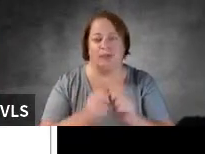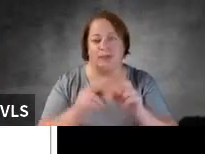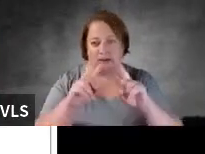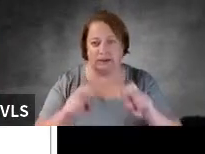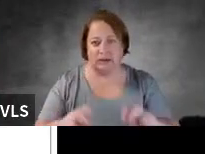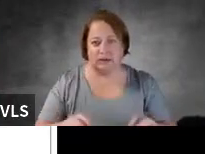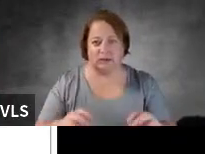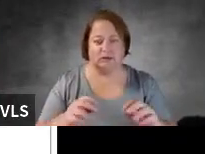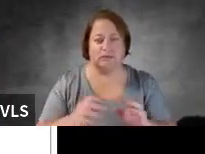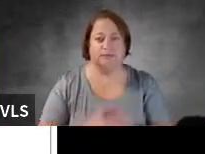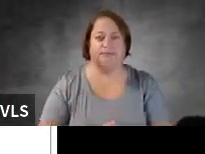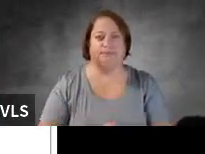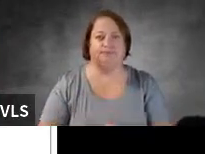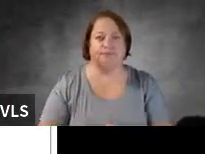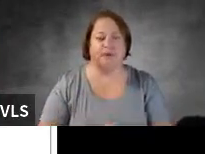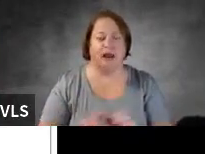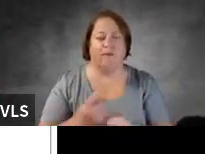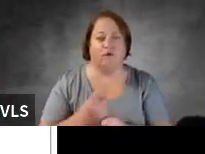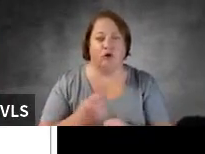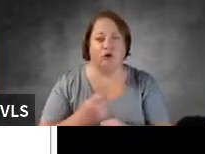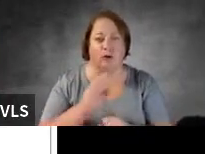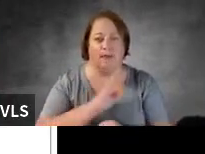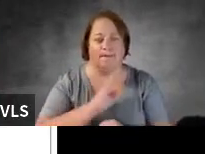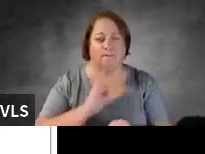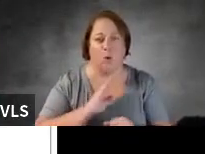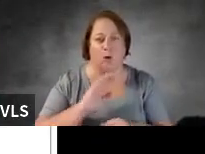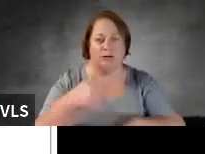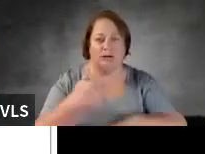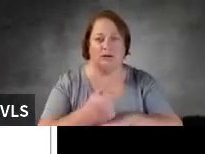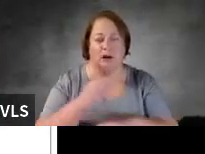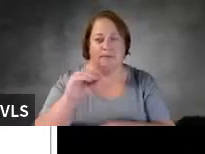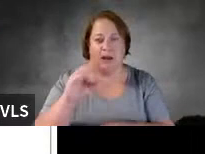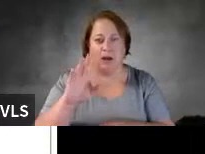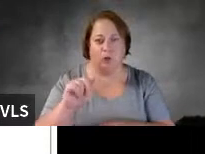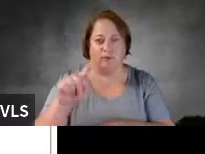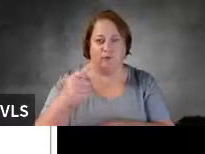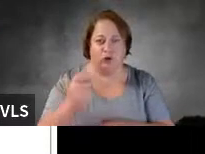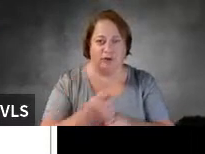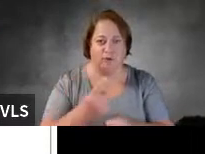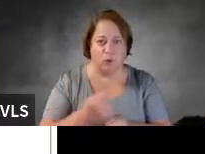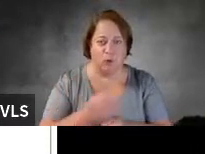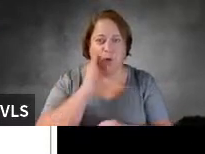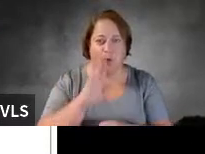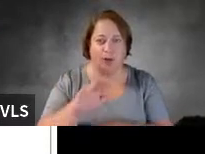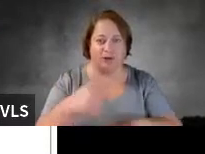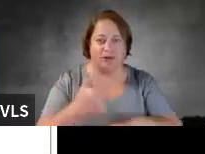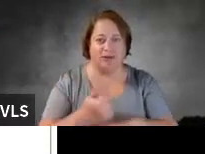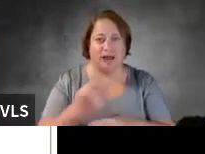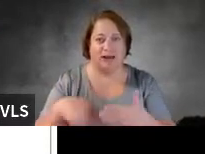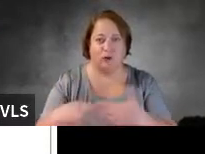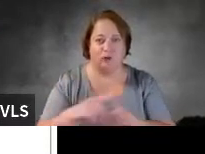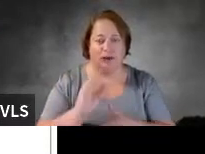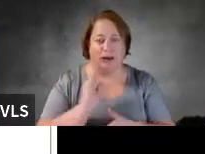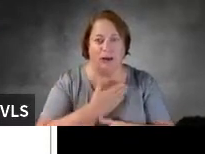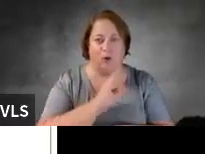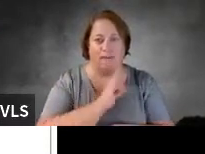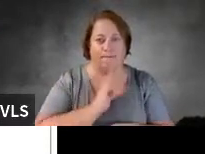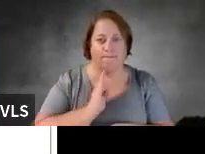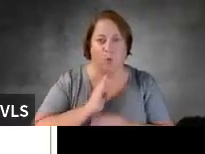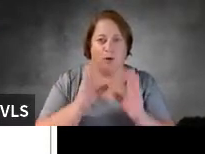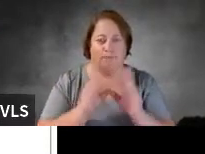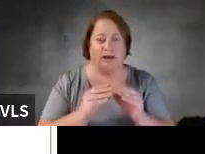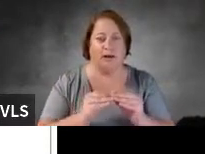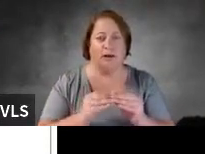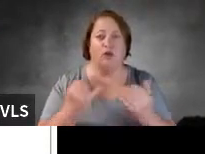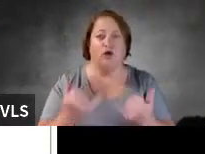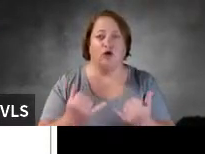valuation every year. And the board sets that rate by October 1st each year. We'll actually set that next week at our board meeting. The